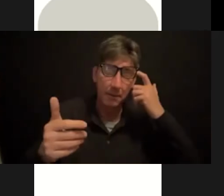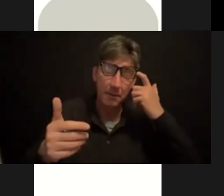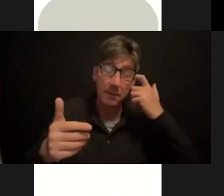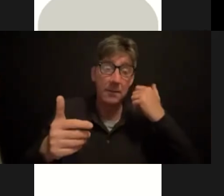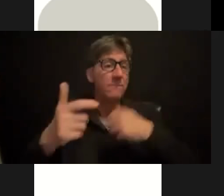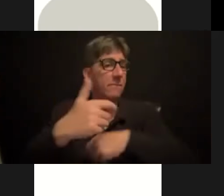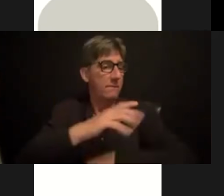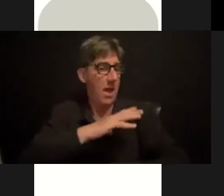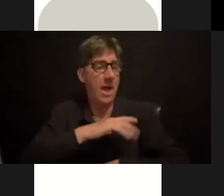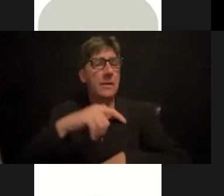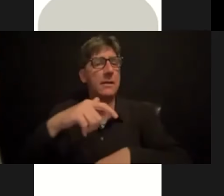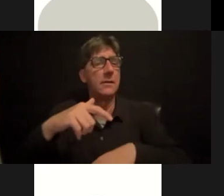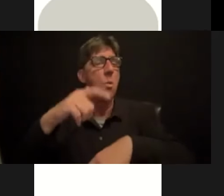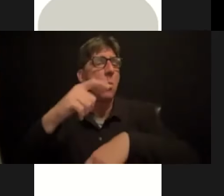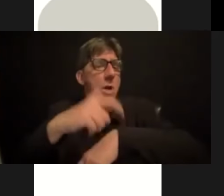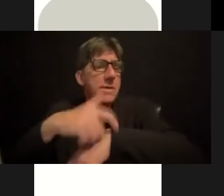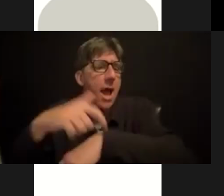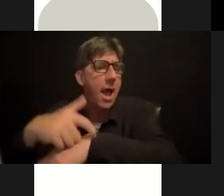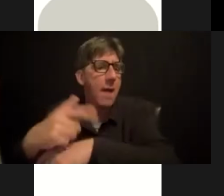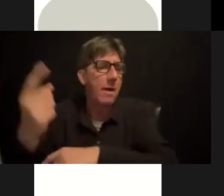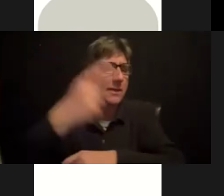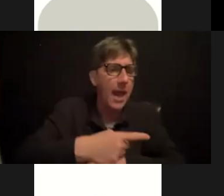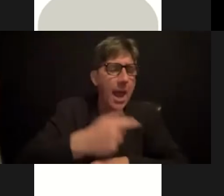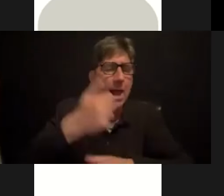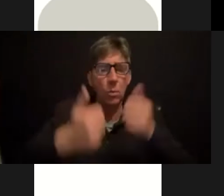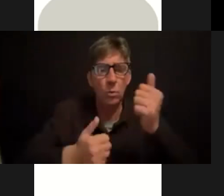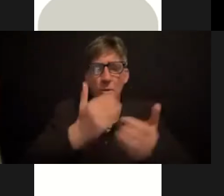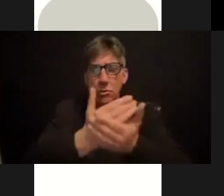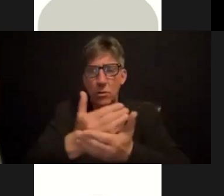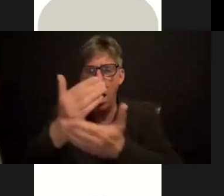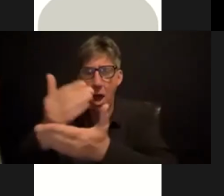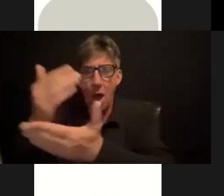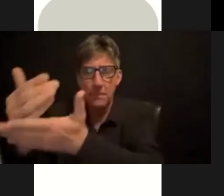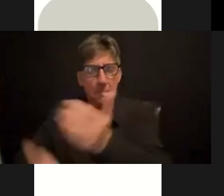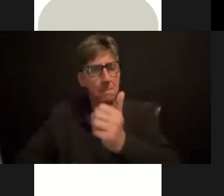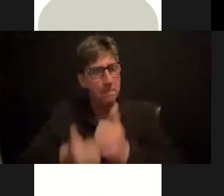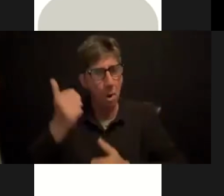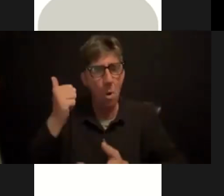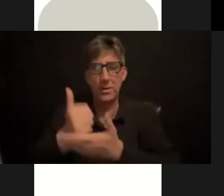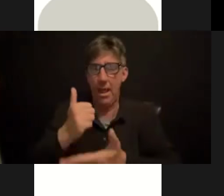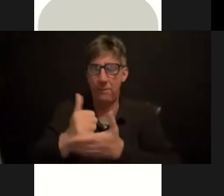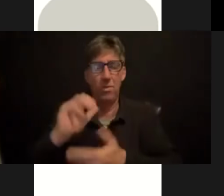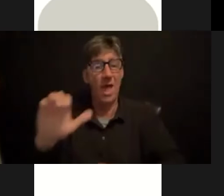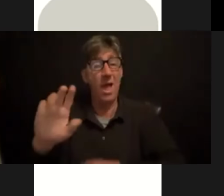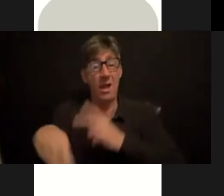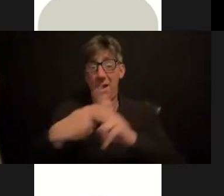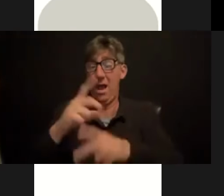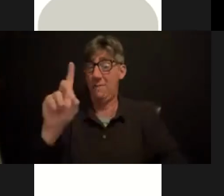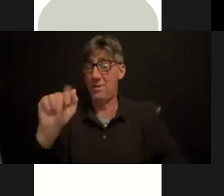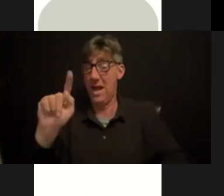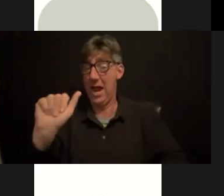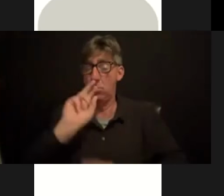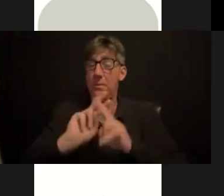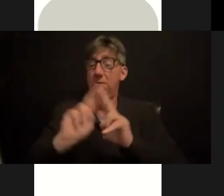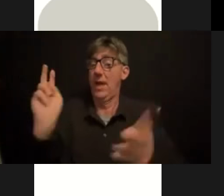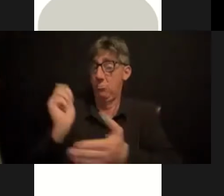day and what stops in particular would be most helpful. And that would be really, really helpful data, I think, to the team to think through as we restore and